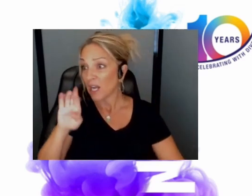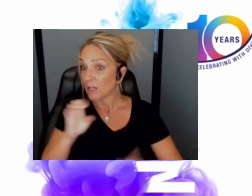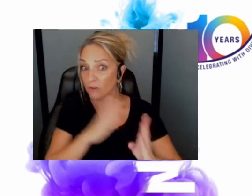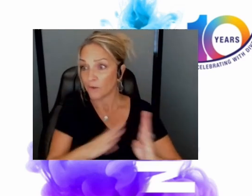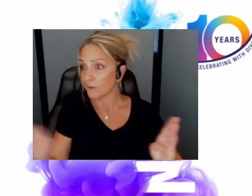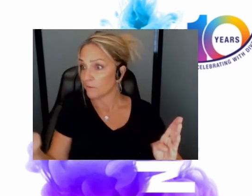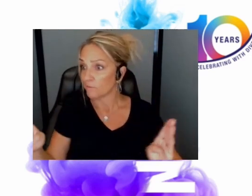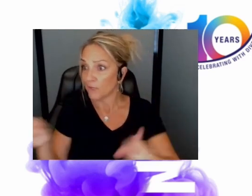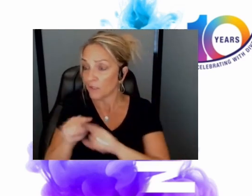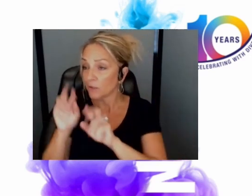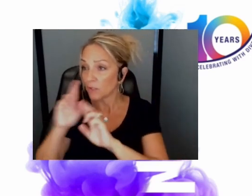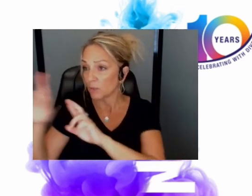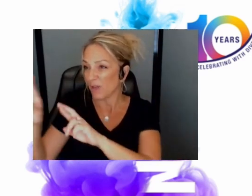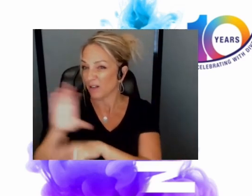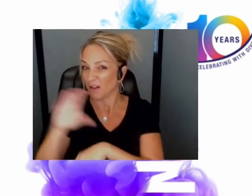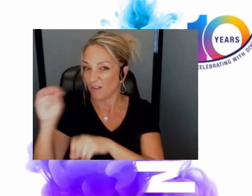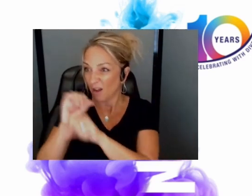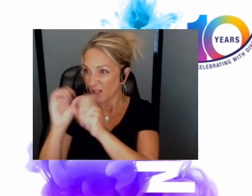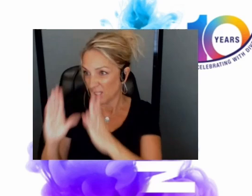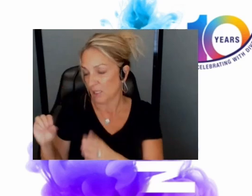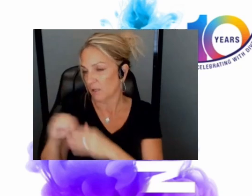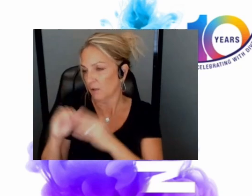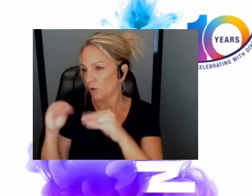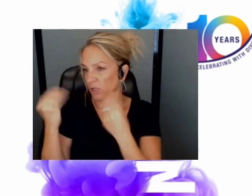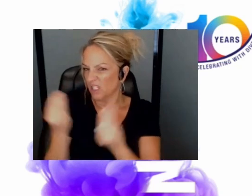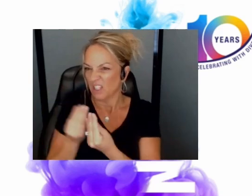company or organization.